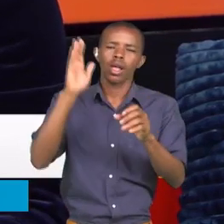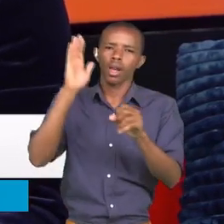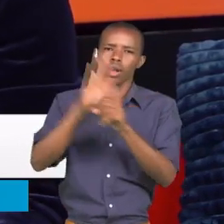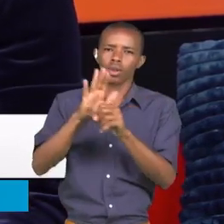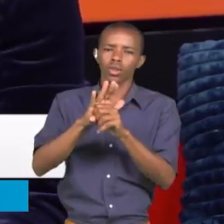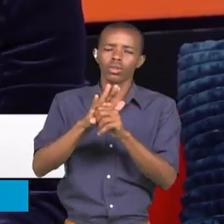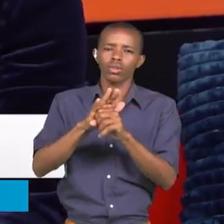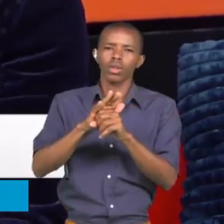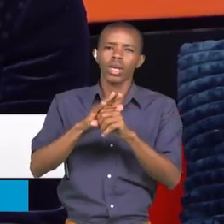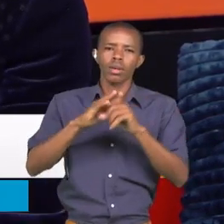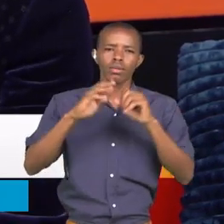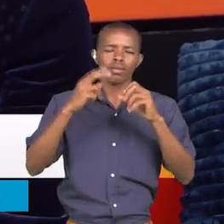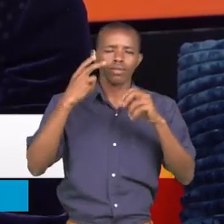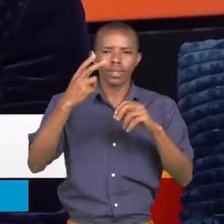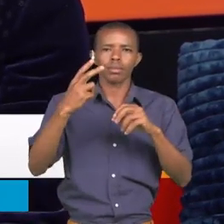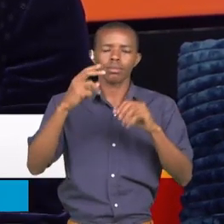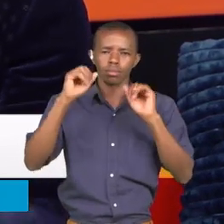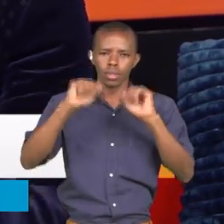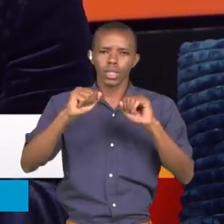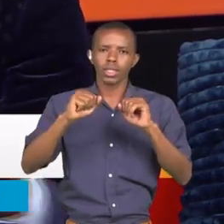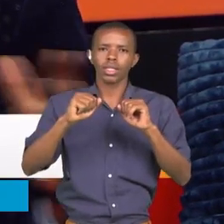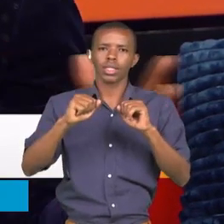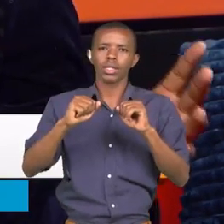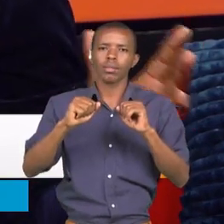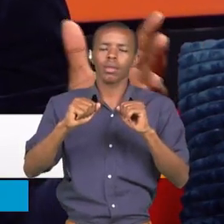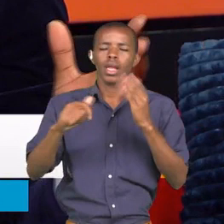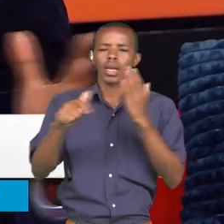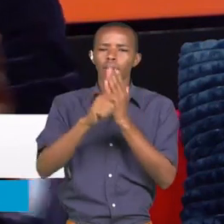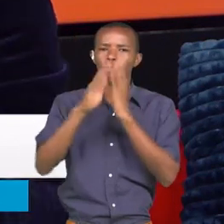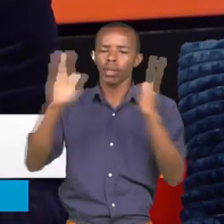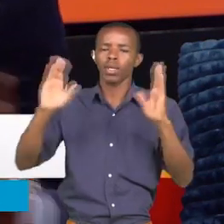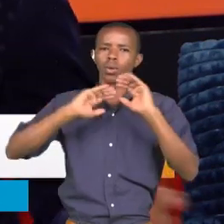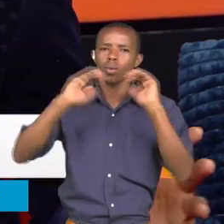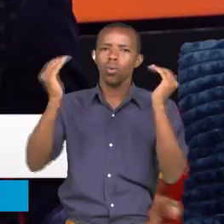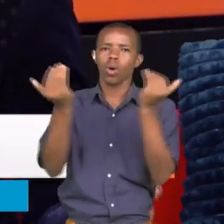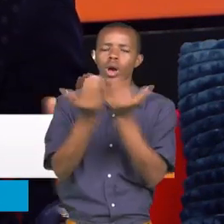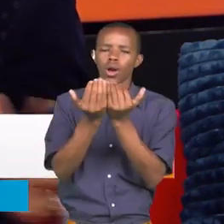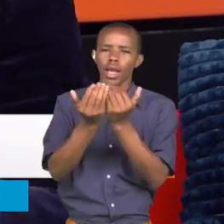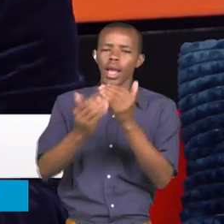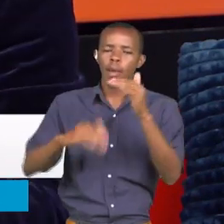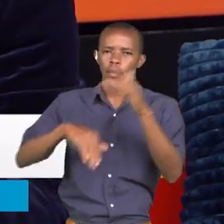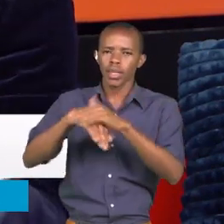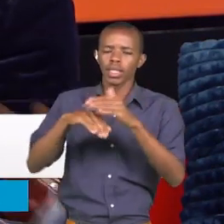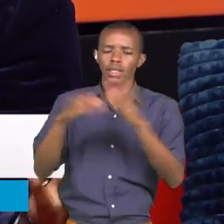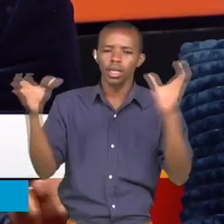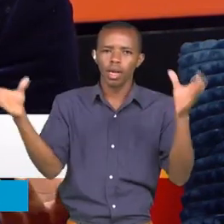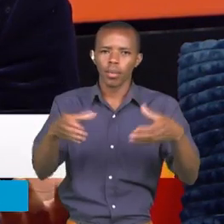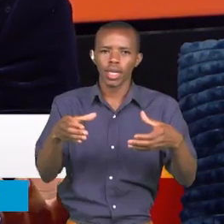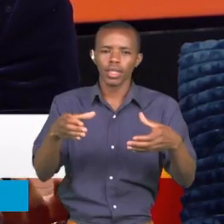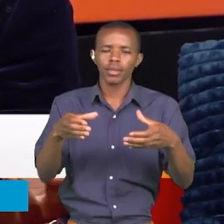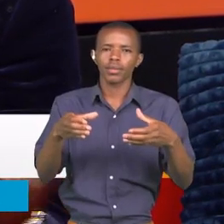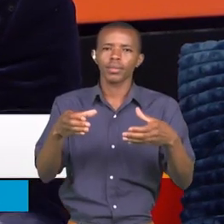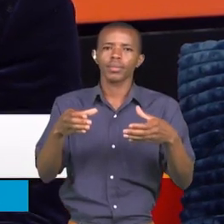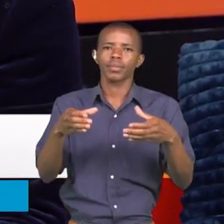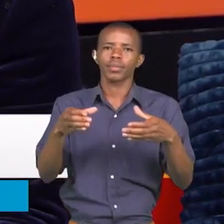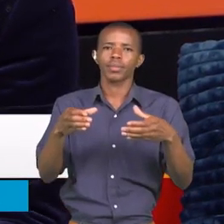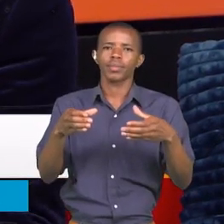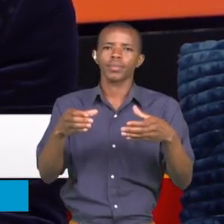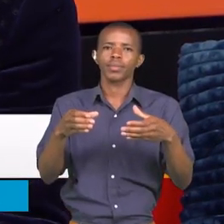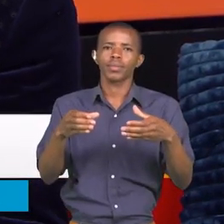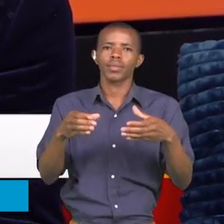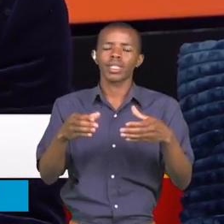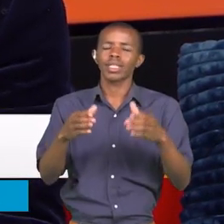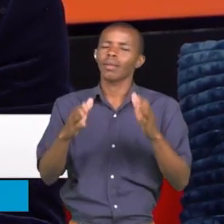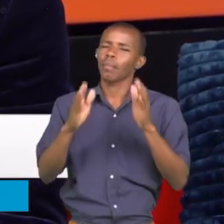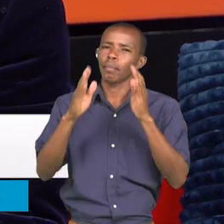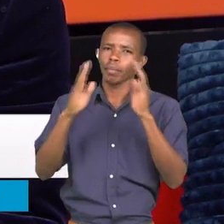brand visibility. Wow. From all those big brands in the world, from the betting companies, all those goodness. It's